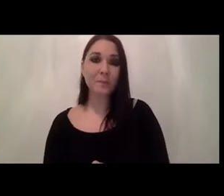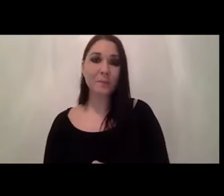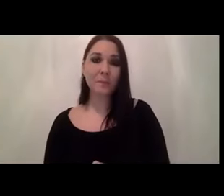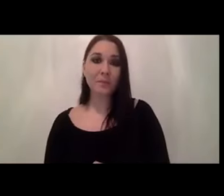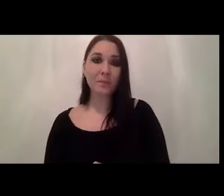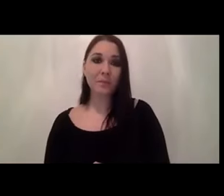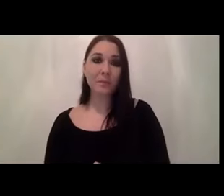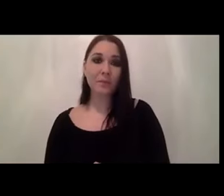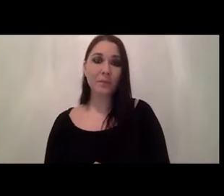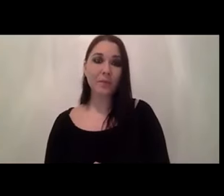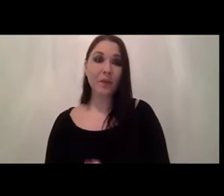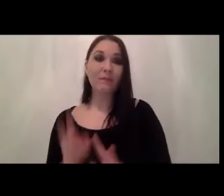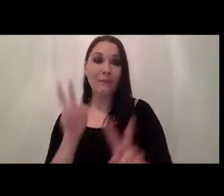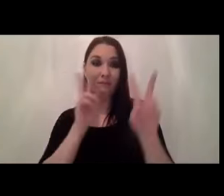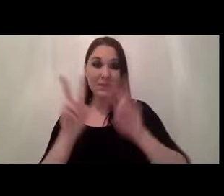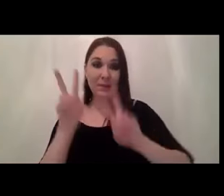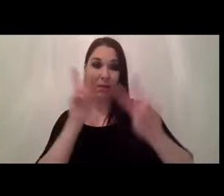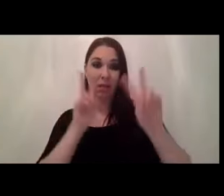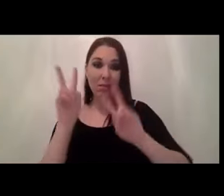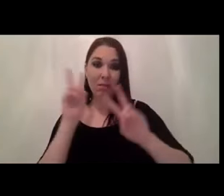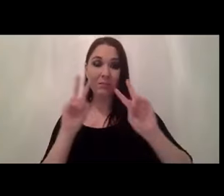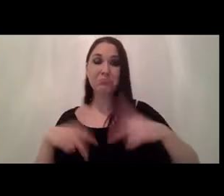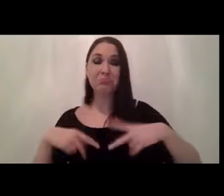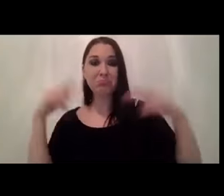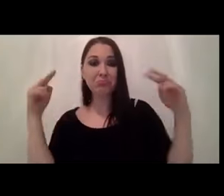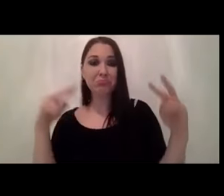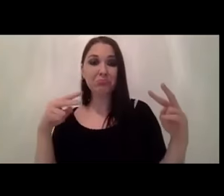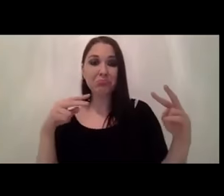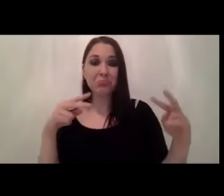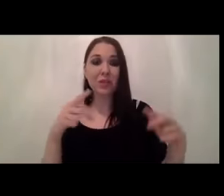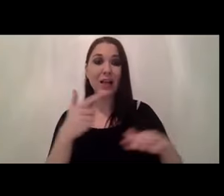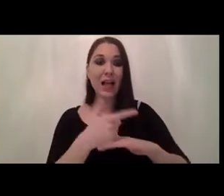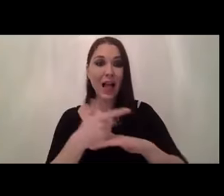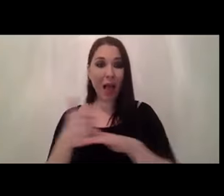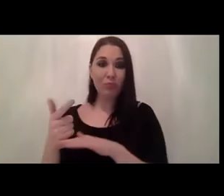the visible spectrum, there are cameras, for instance, for